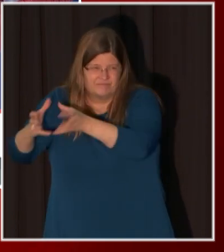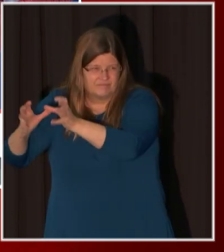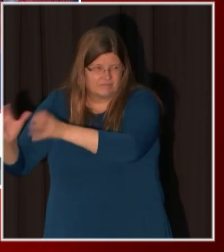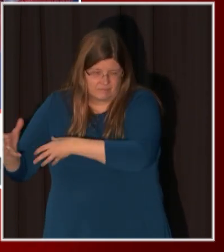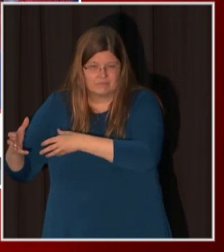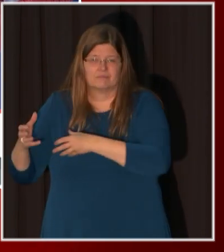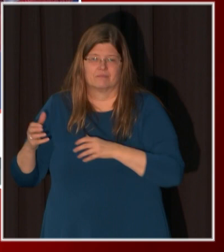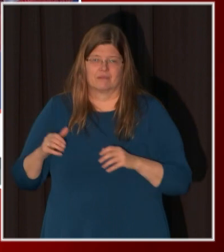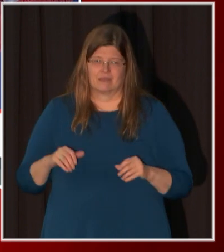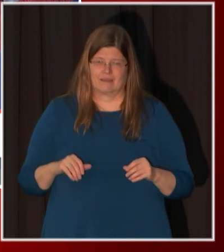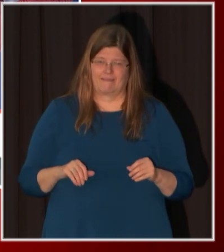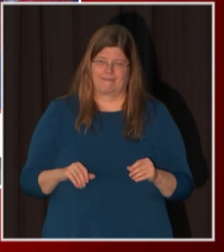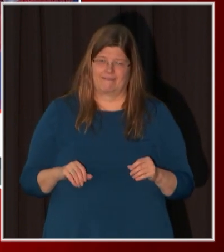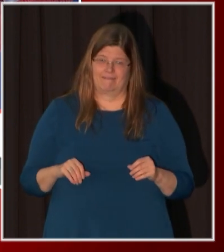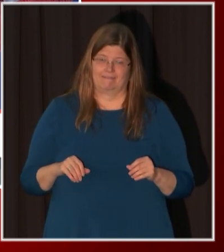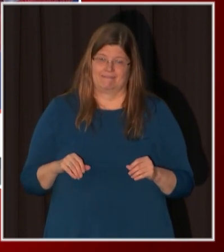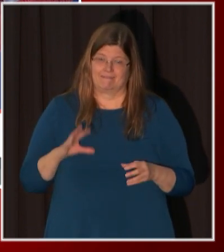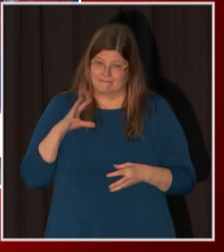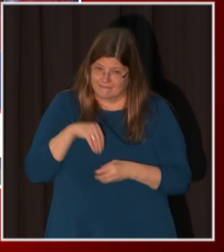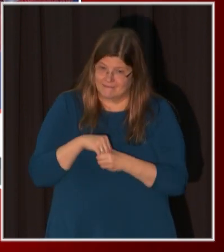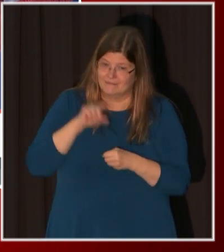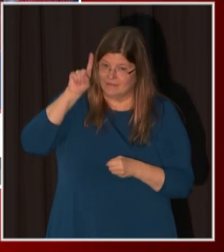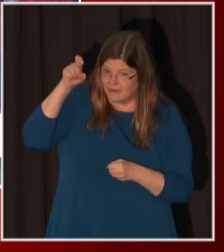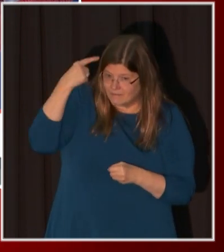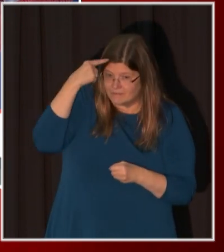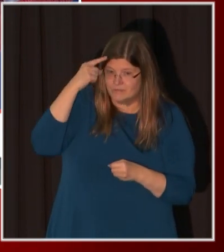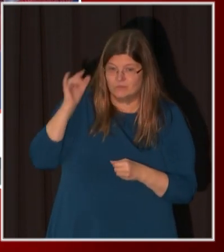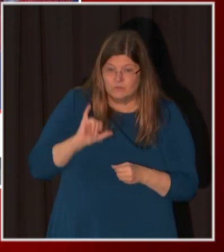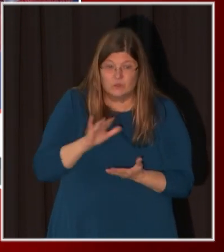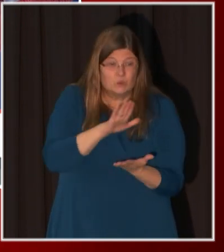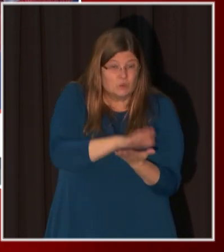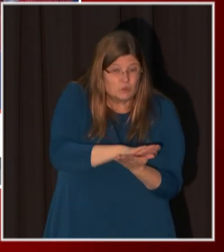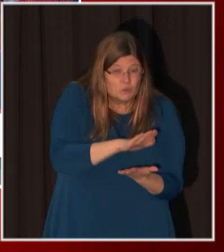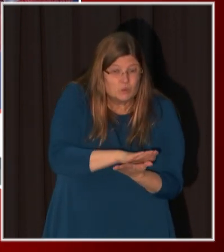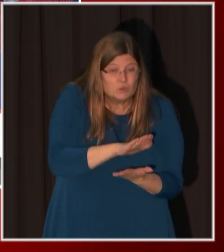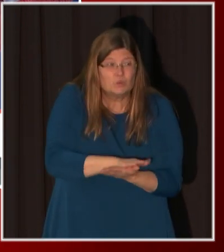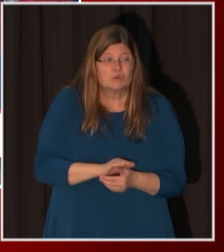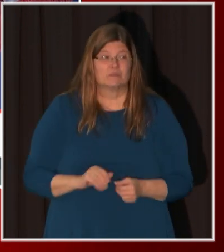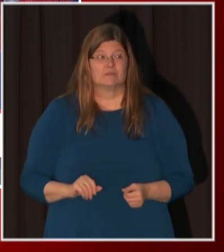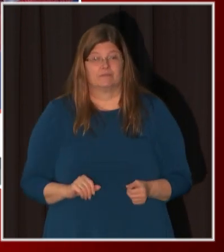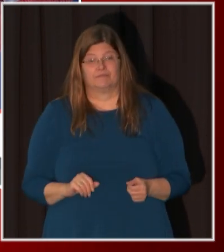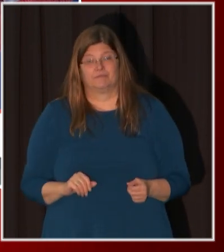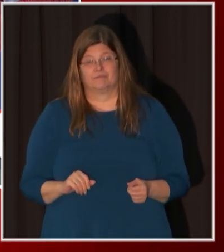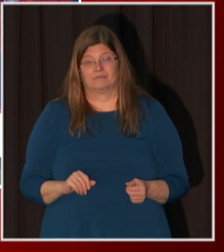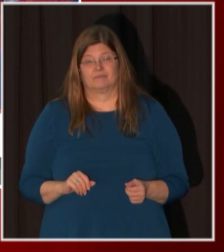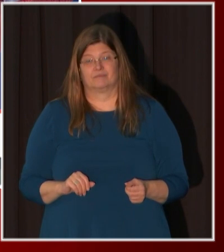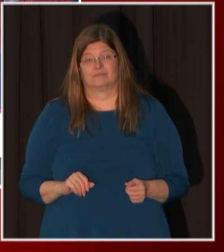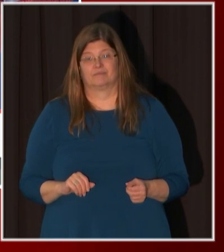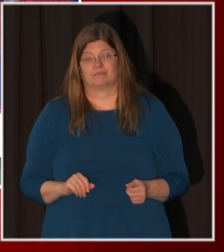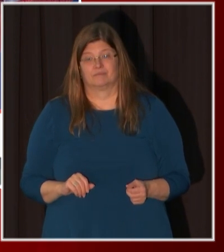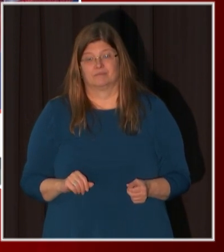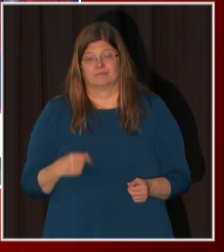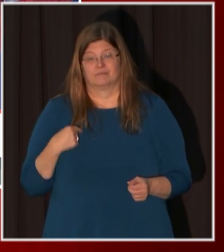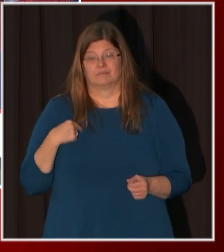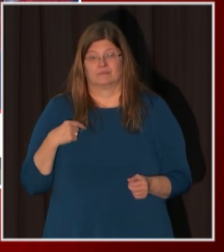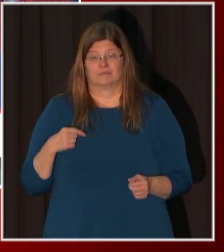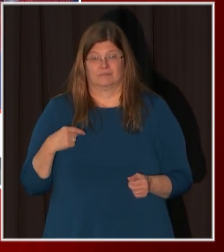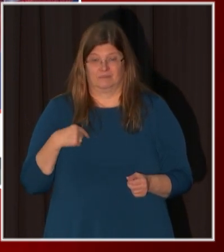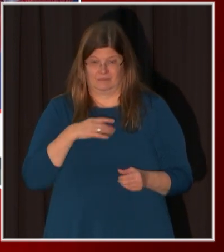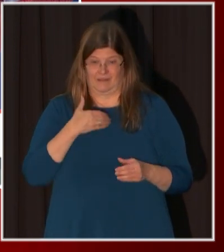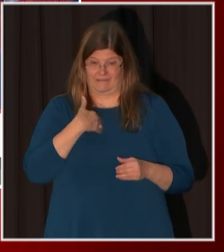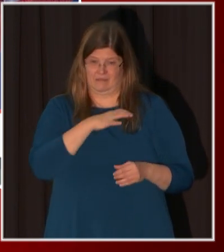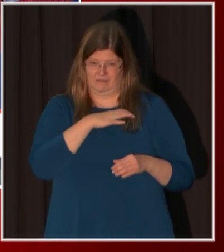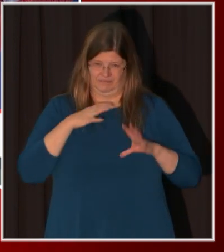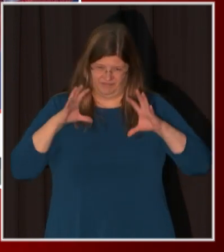activity also includes government, schools, and you notice that we have a committee that focuses on